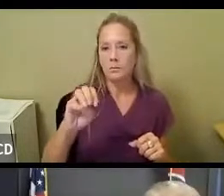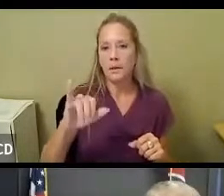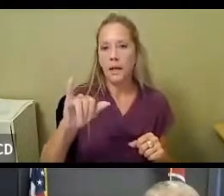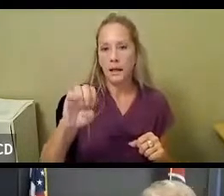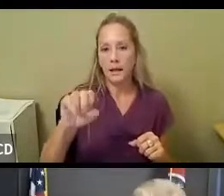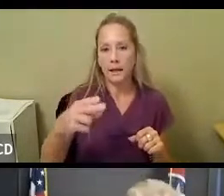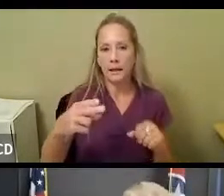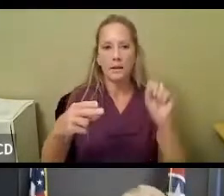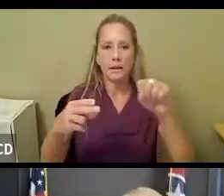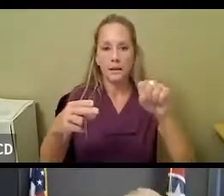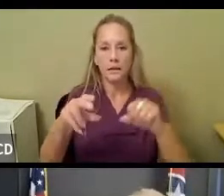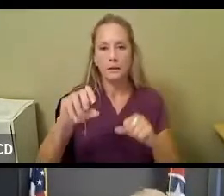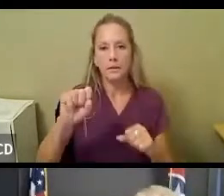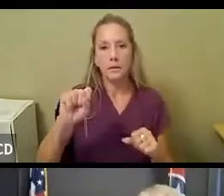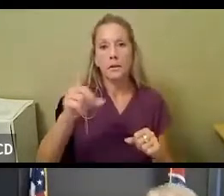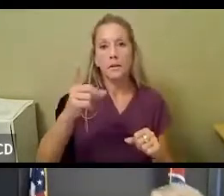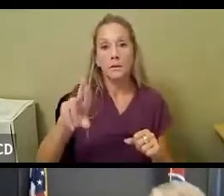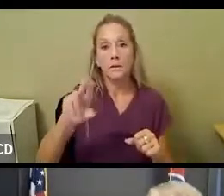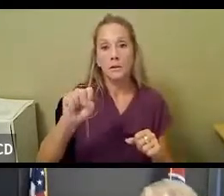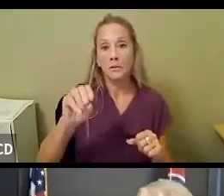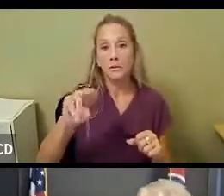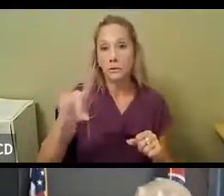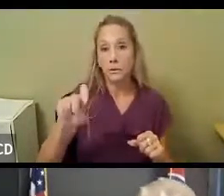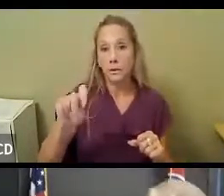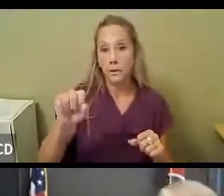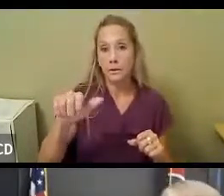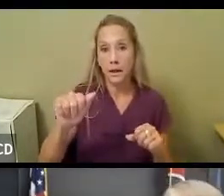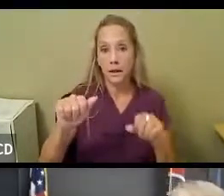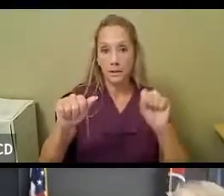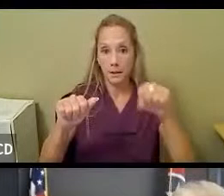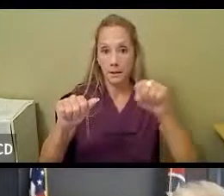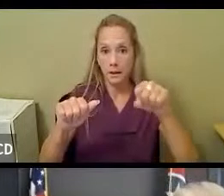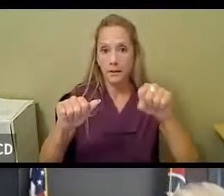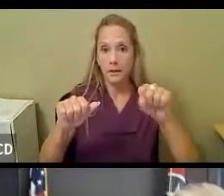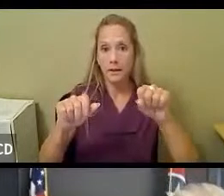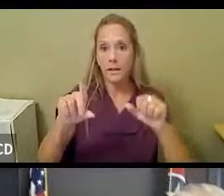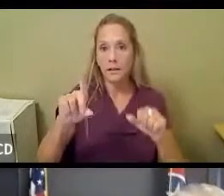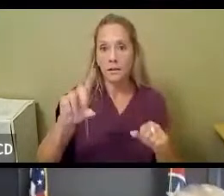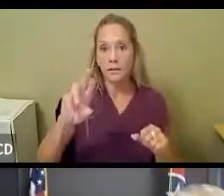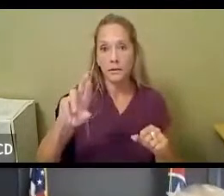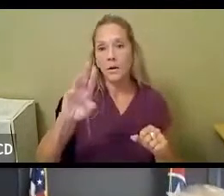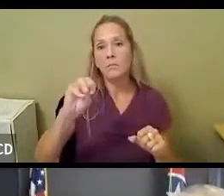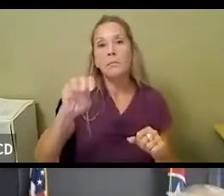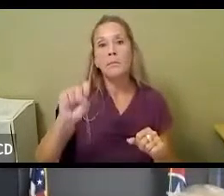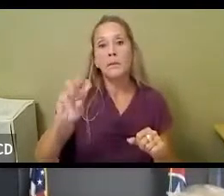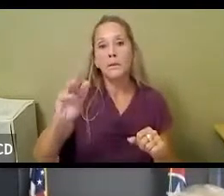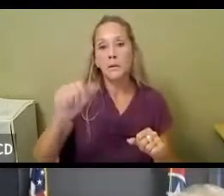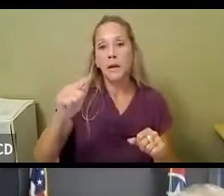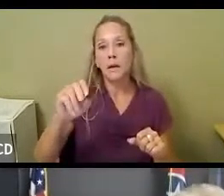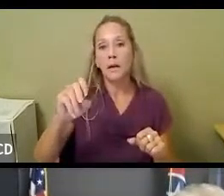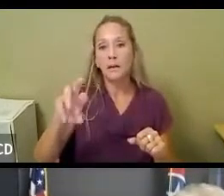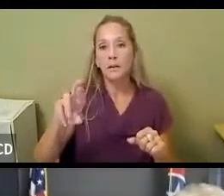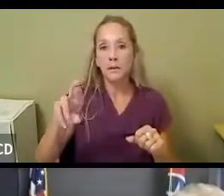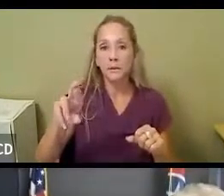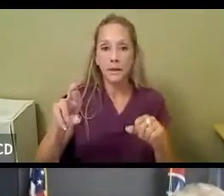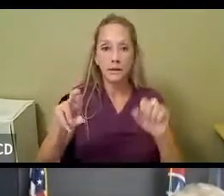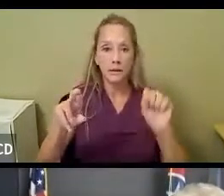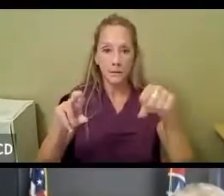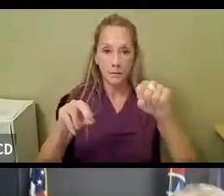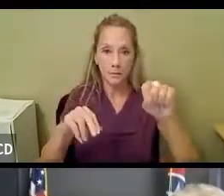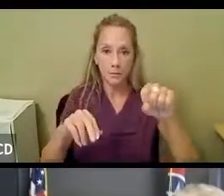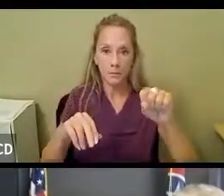Dr. Sousa, Yes. Ms. Wagner, Yes. and Dr.